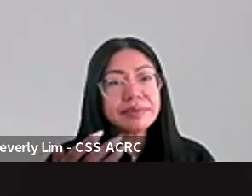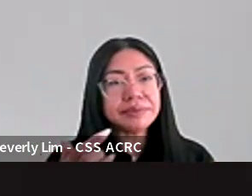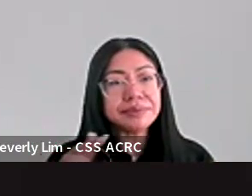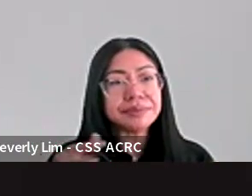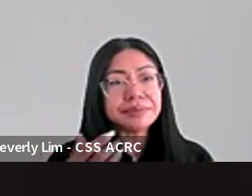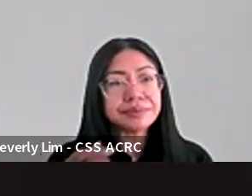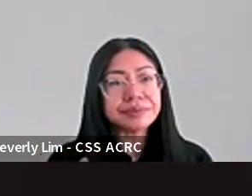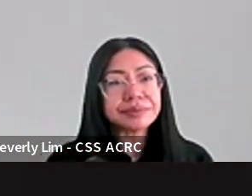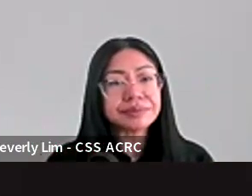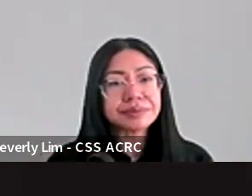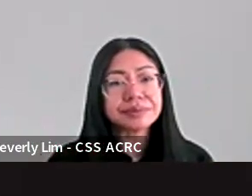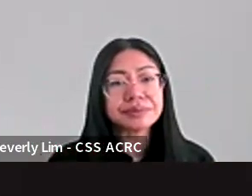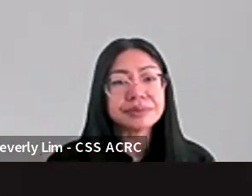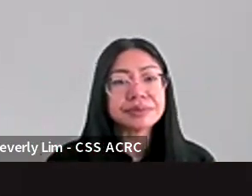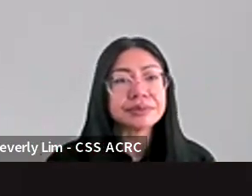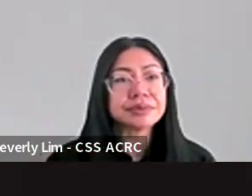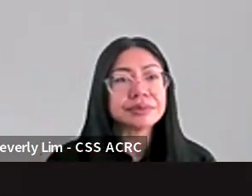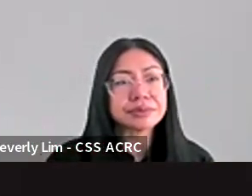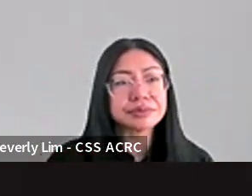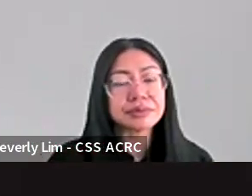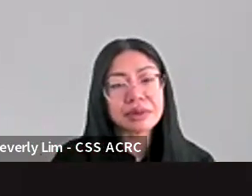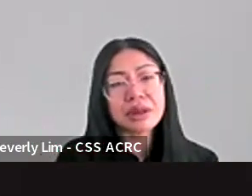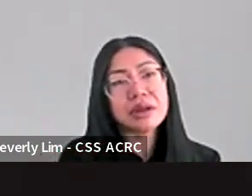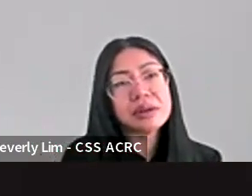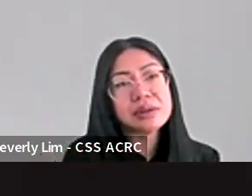called HCBS grant handout.